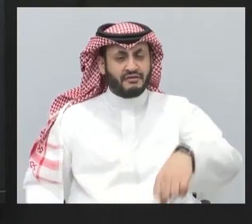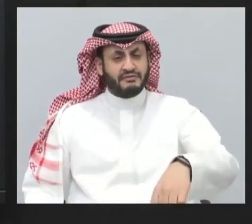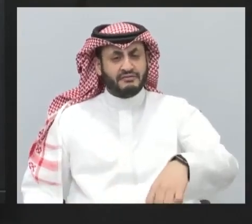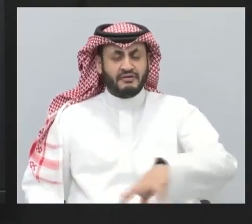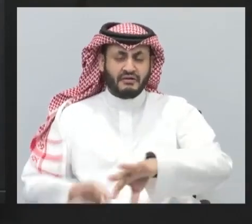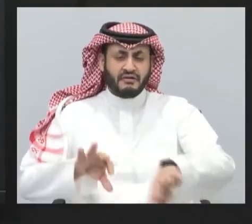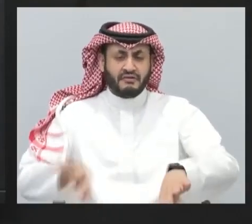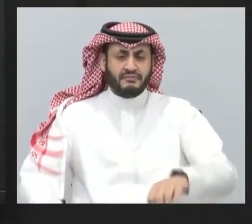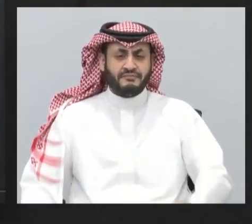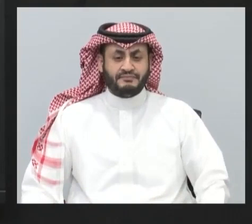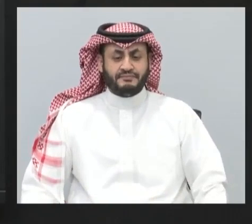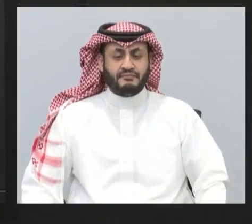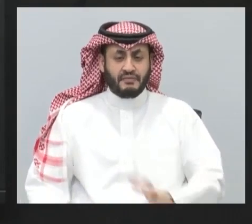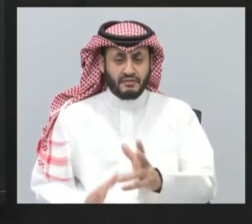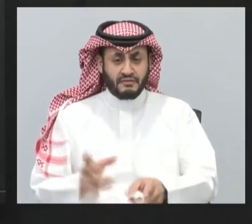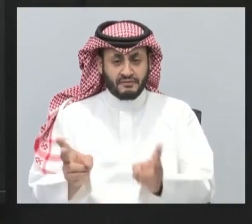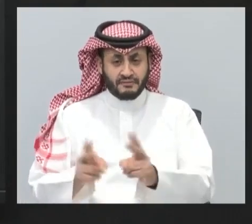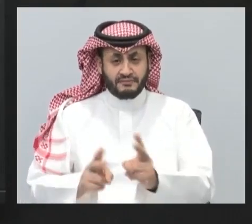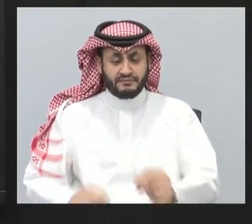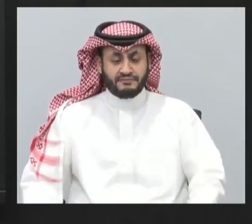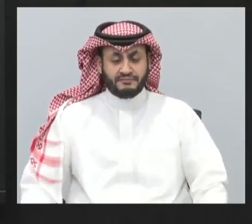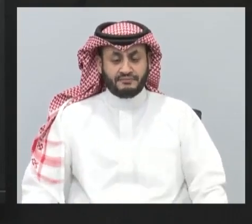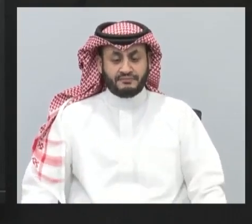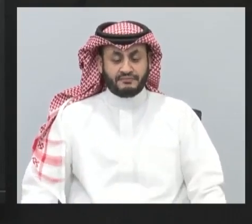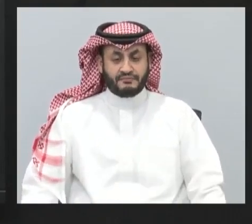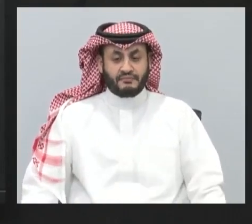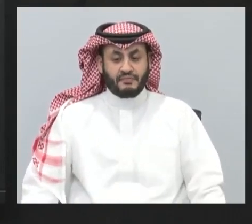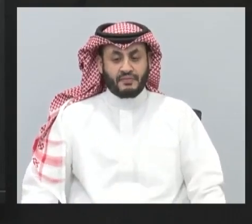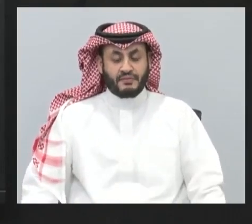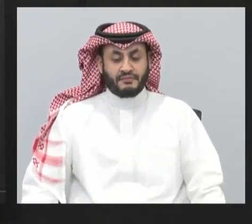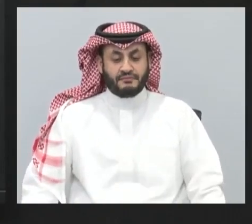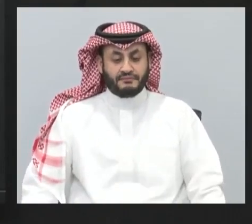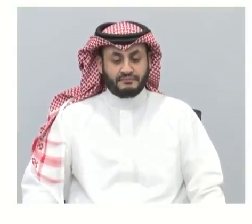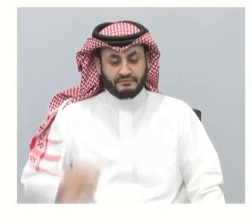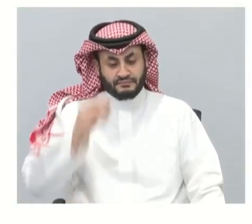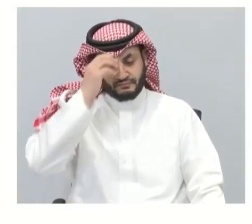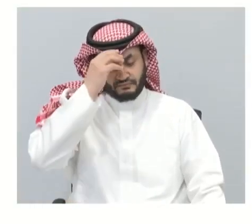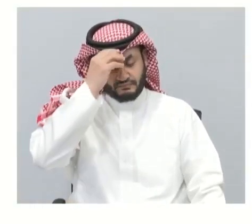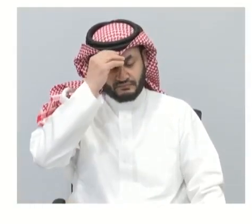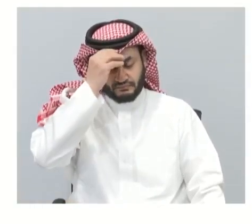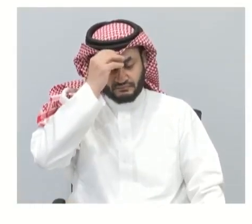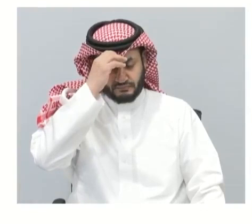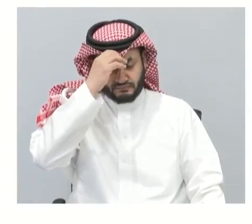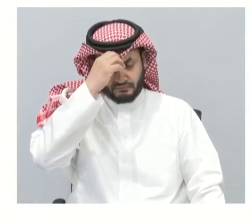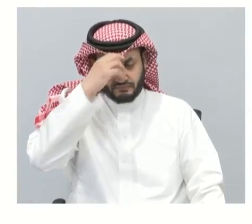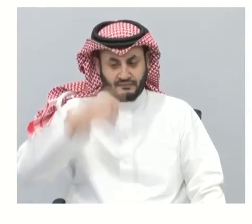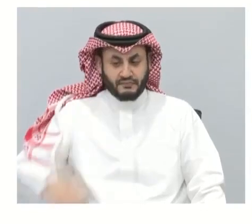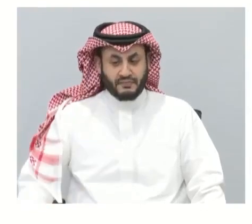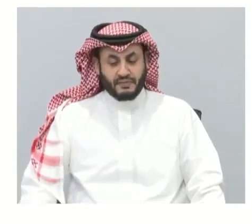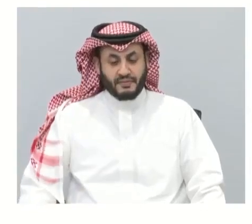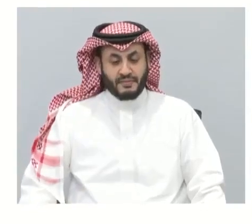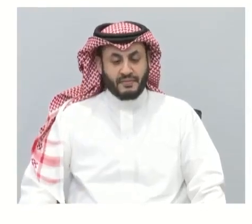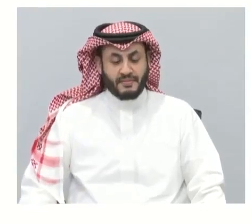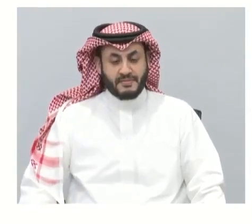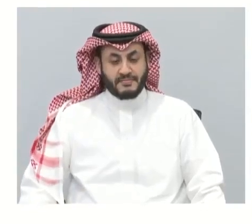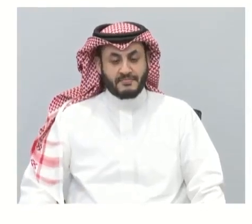like it. And the others will. Everyone is going to comment and add their own ideas. Okay, now let's start with them